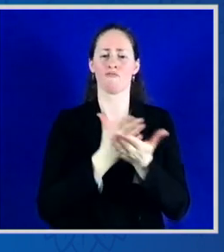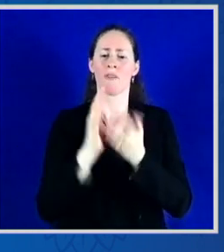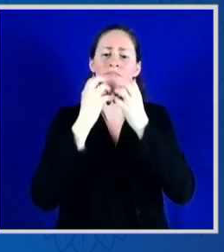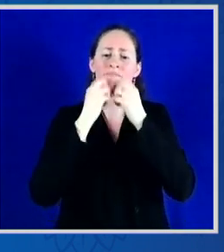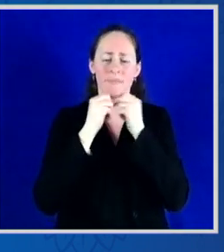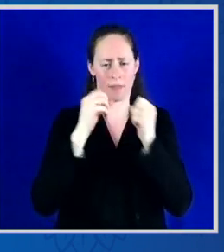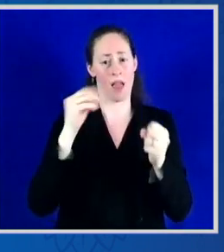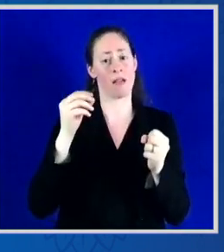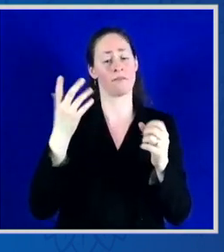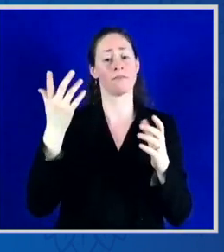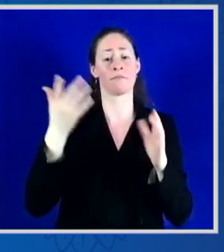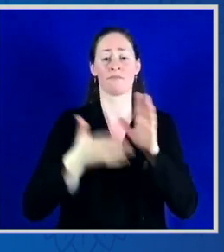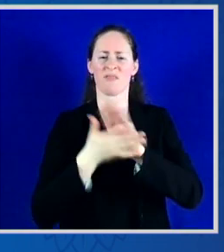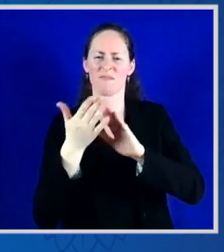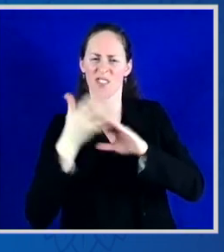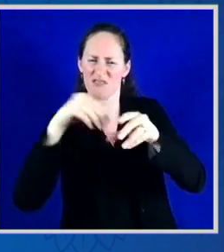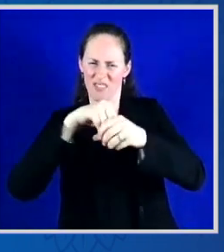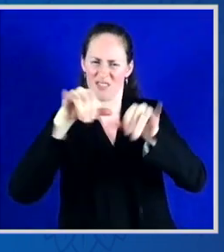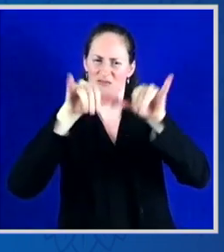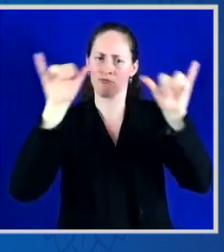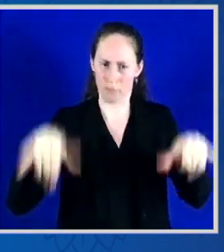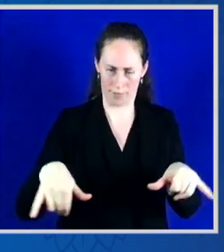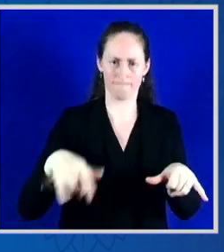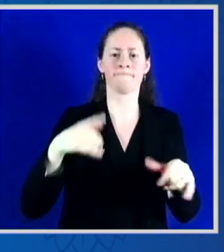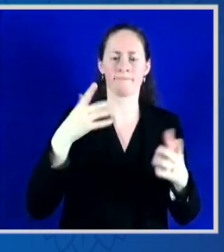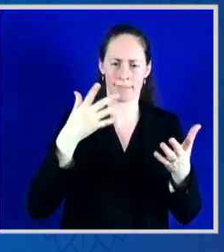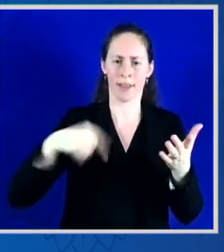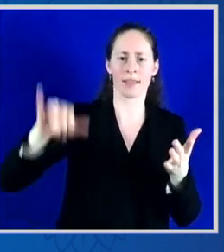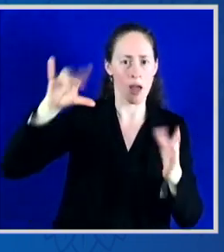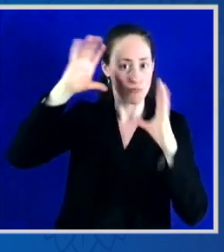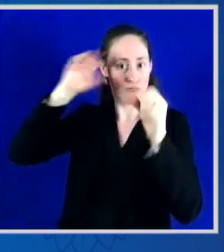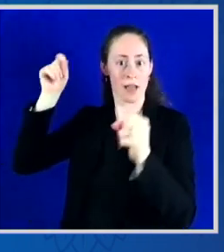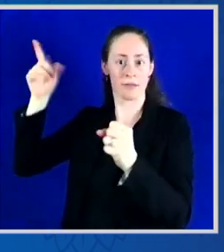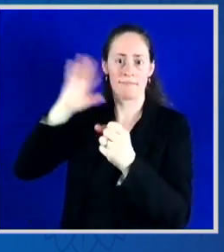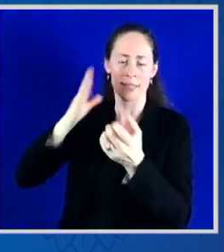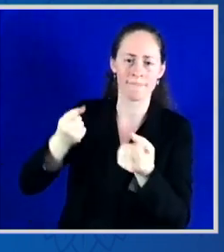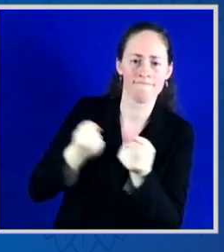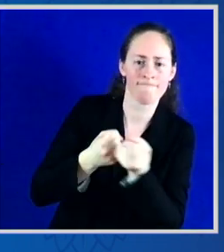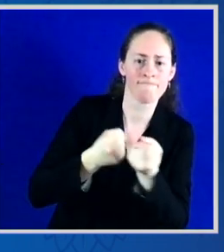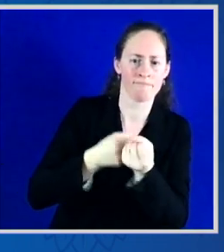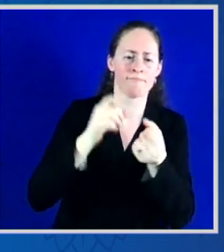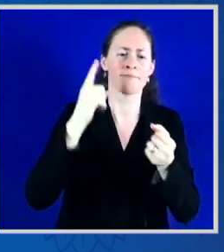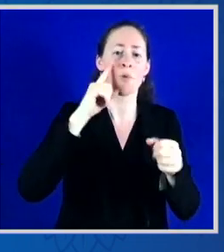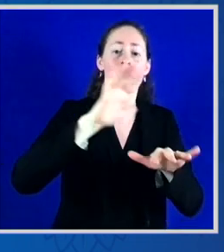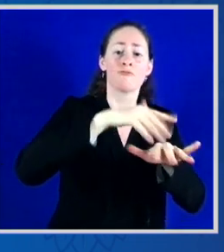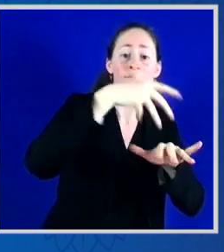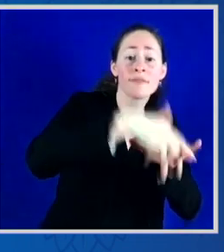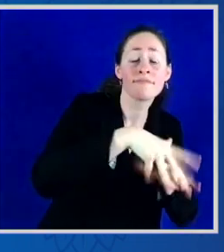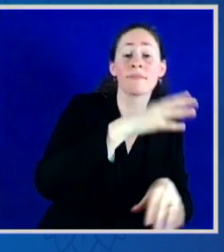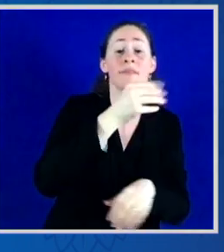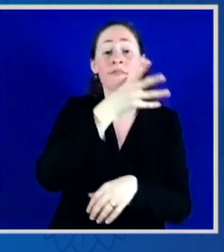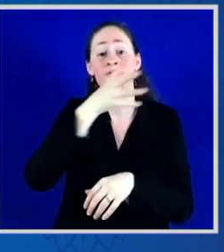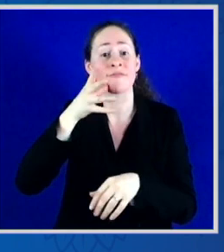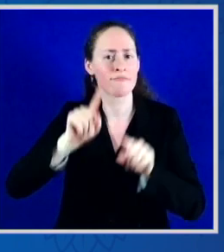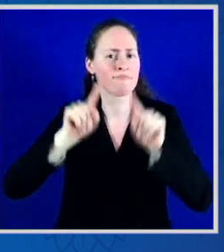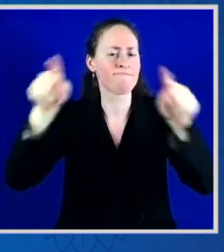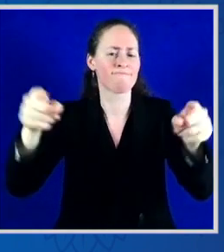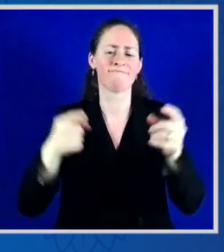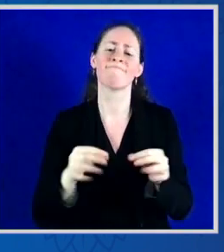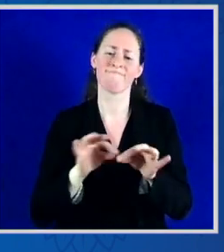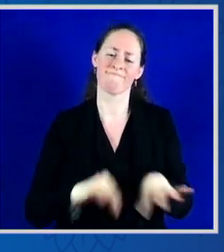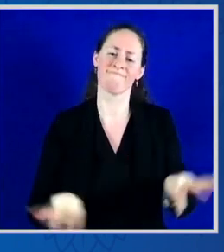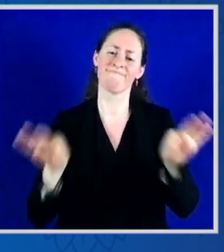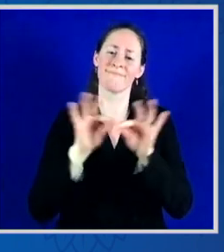administration is providing to Native country and rural reservations. Thank you very much, Dr. Biden. You're welcome. And Theron, you know,